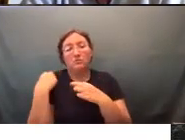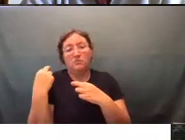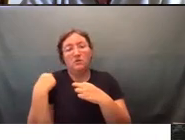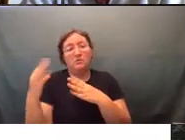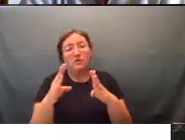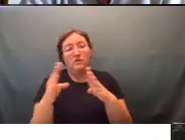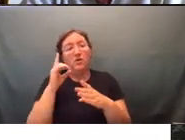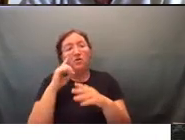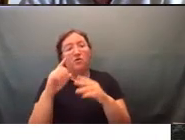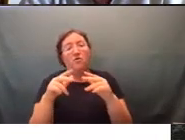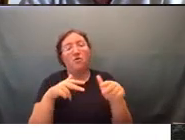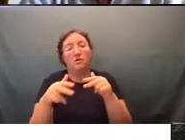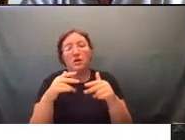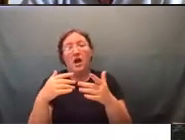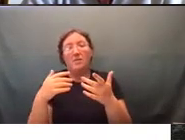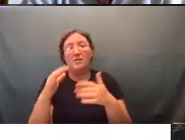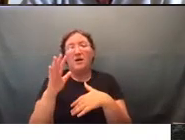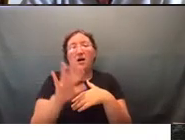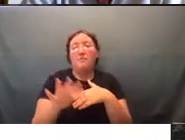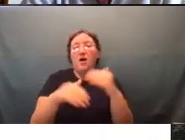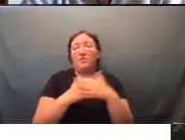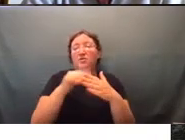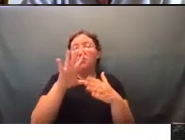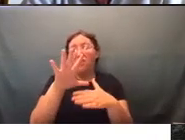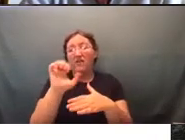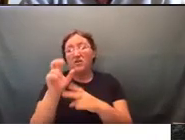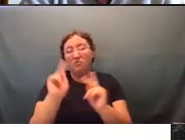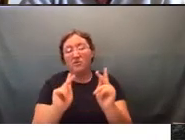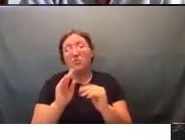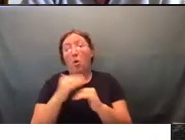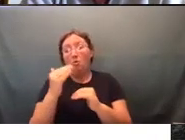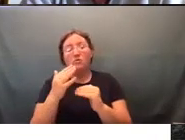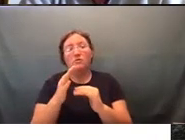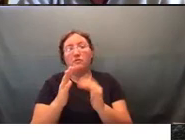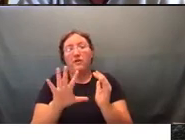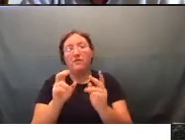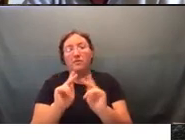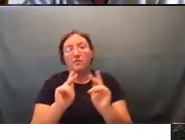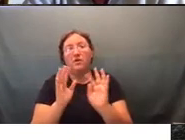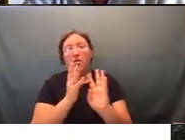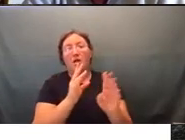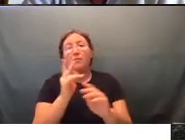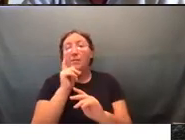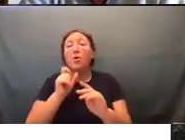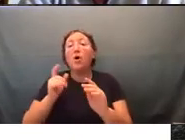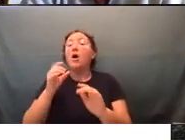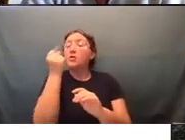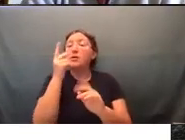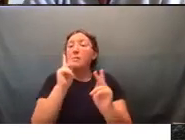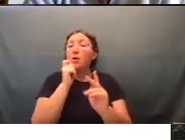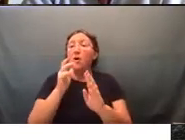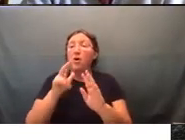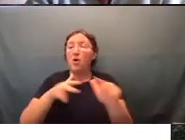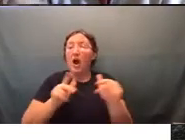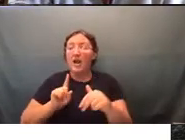or hiked with, gosh, up to 500 people plus. Uphill hikers have the right of way. They're working